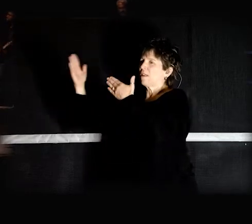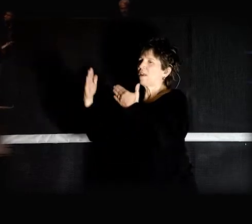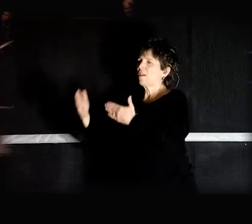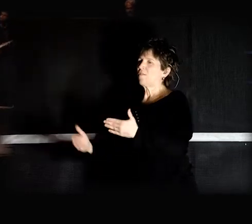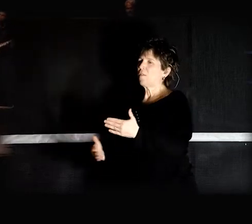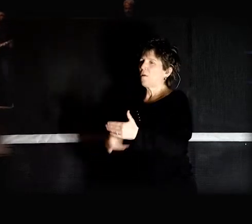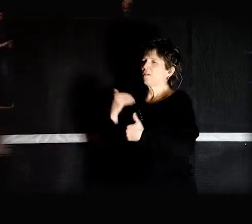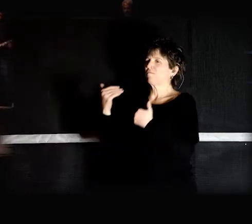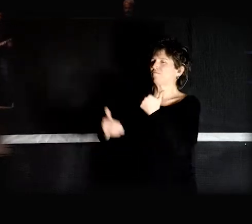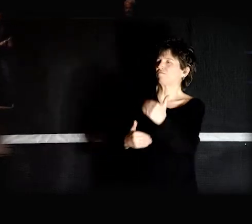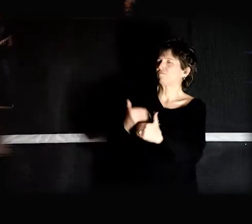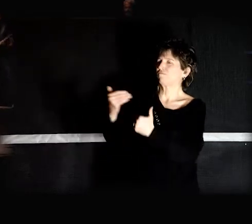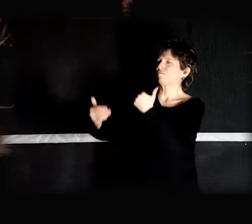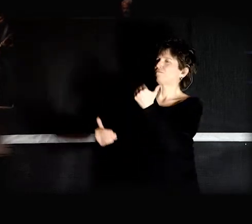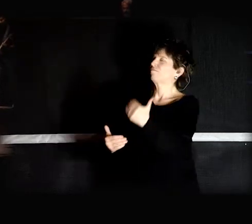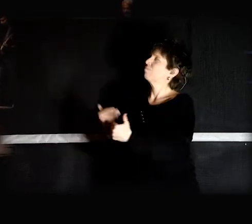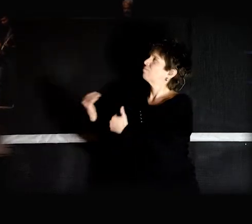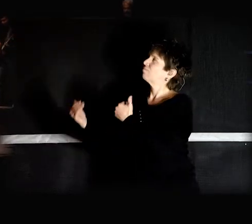Thank you for your goodness